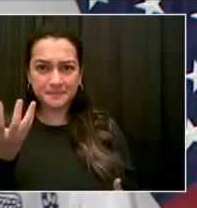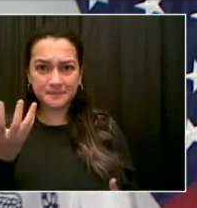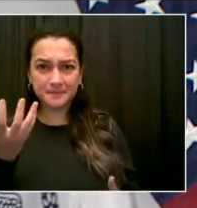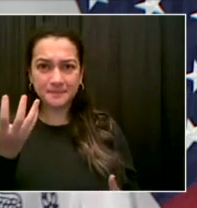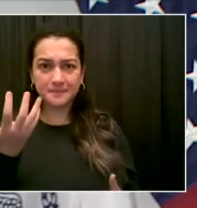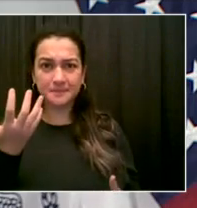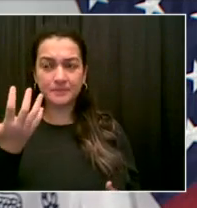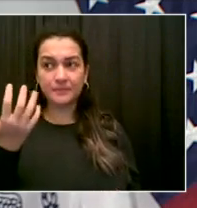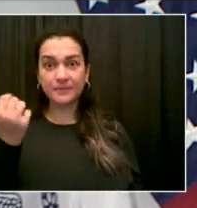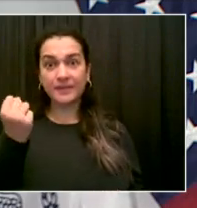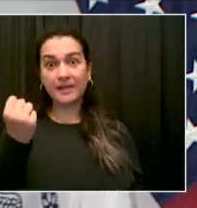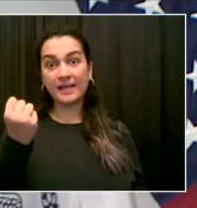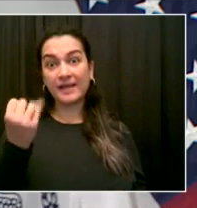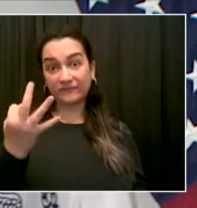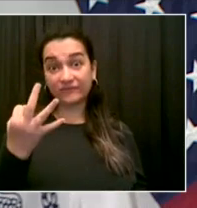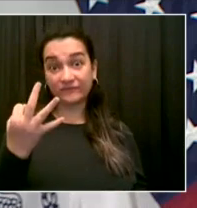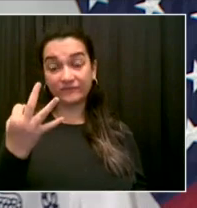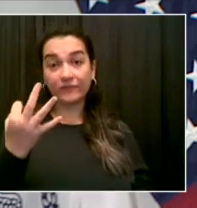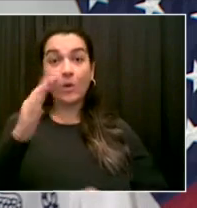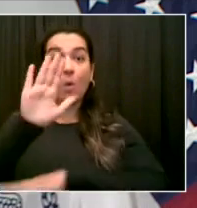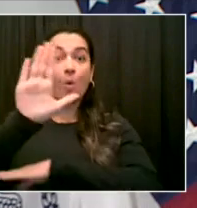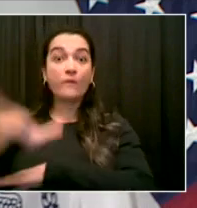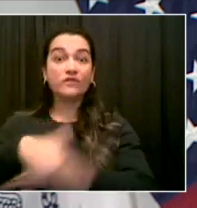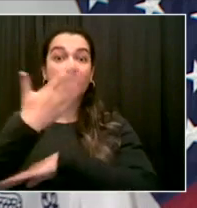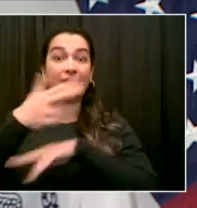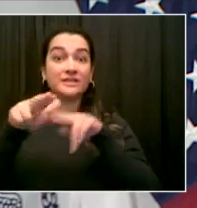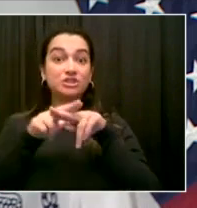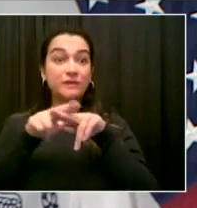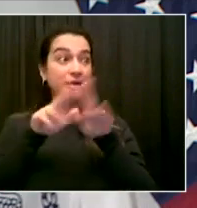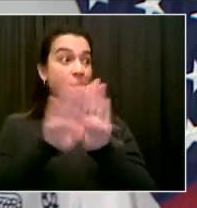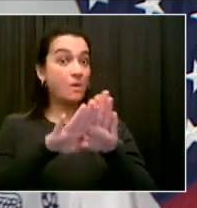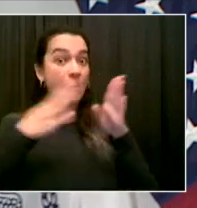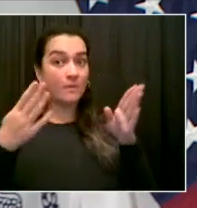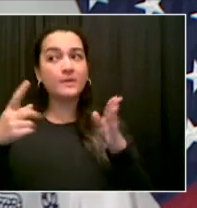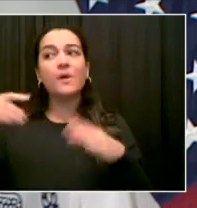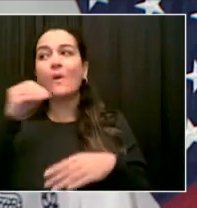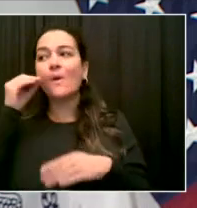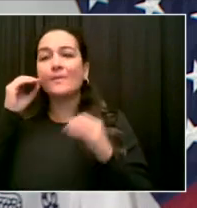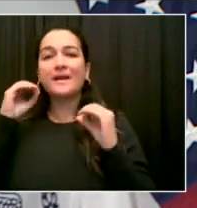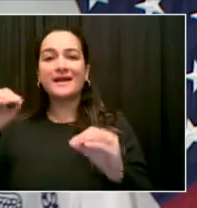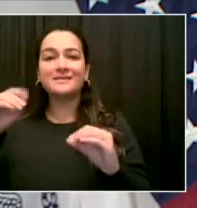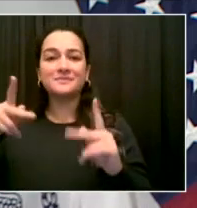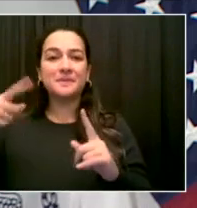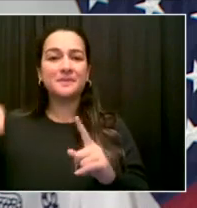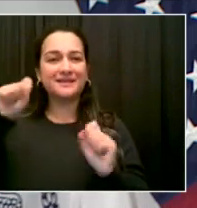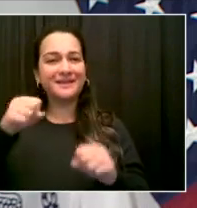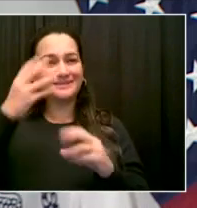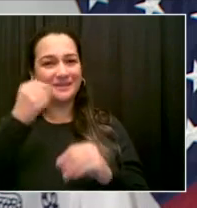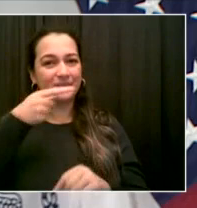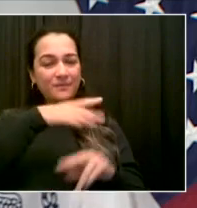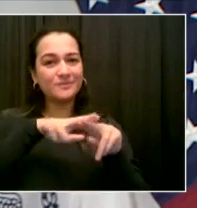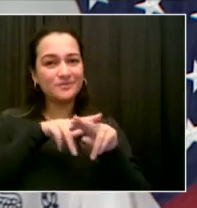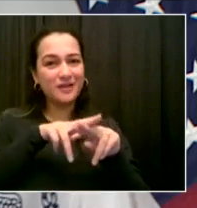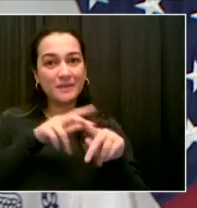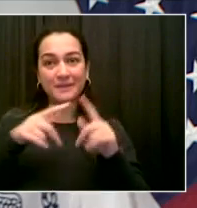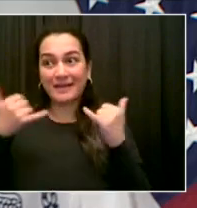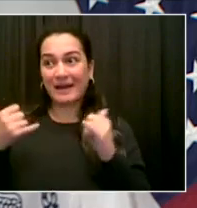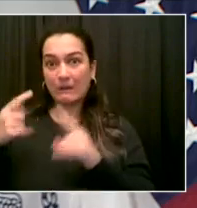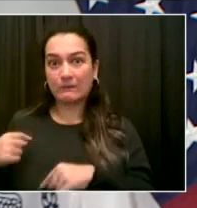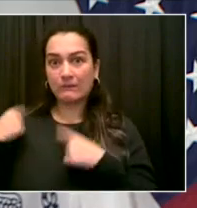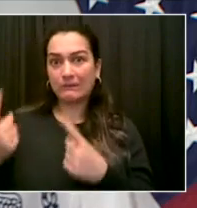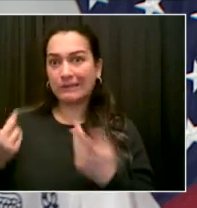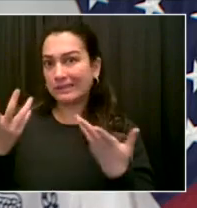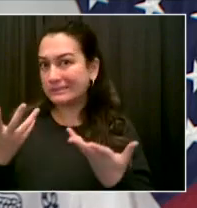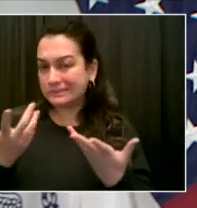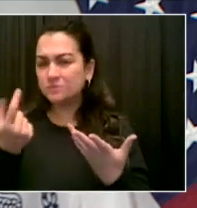other locations, whether it's shelters or onto the street. Do you have a plan ready on day one to deal with a change in the